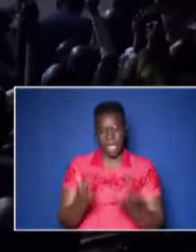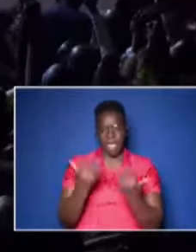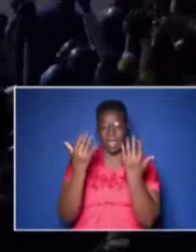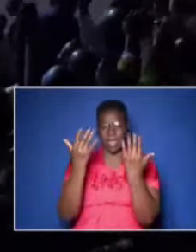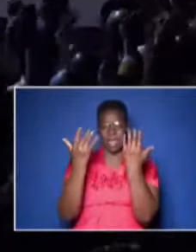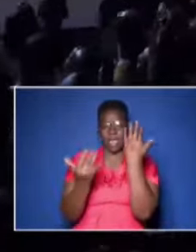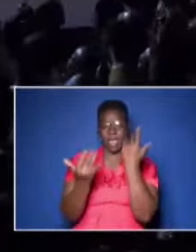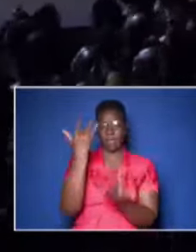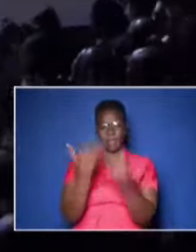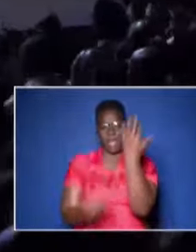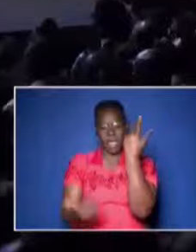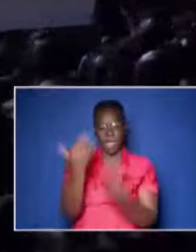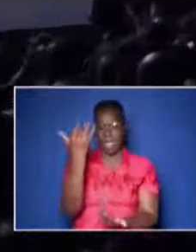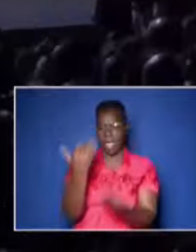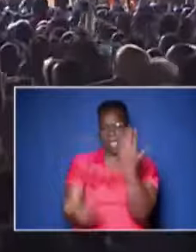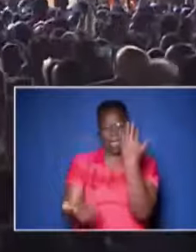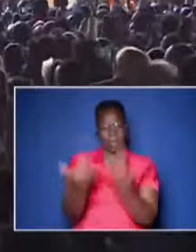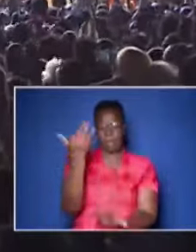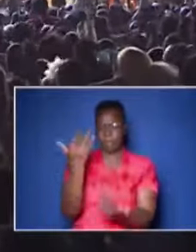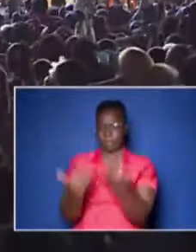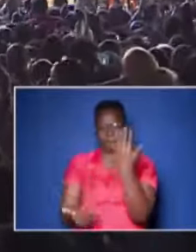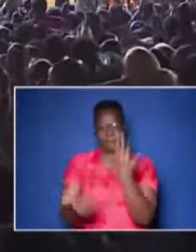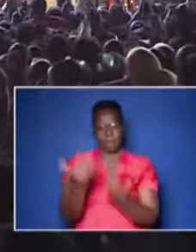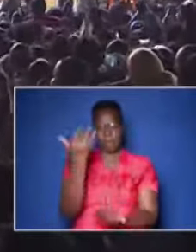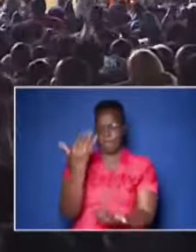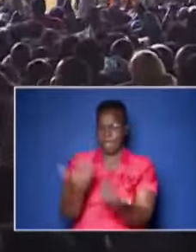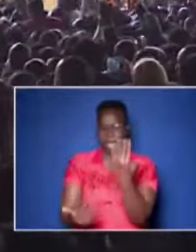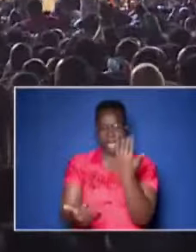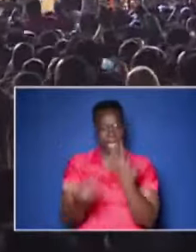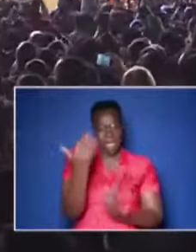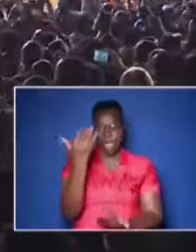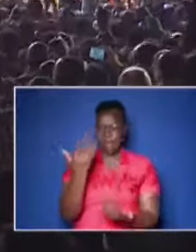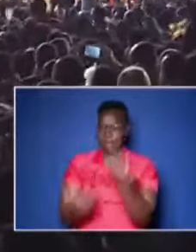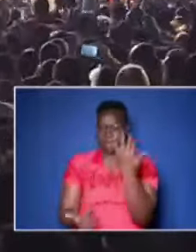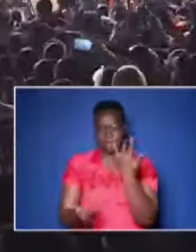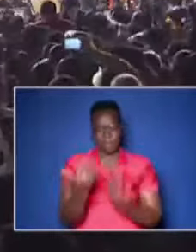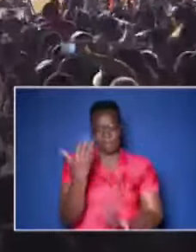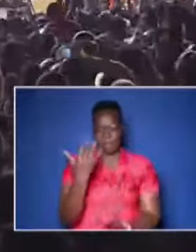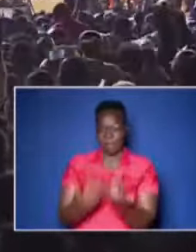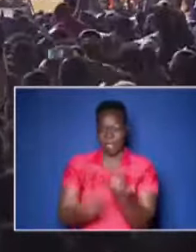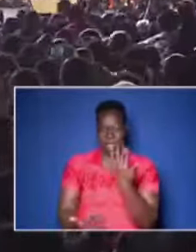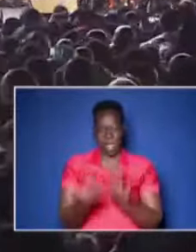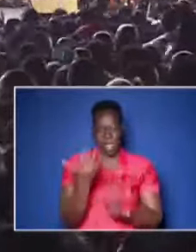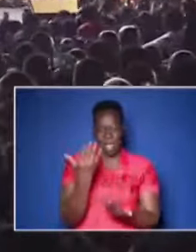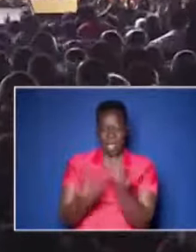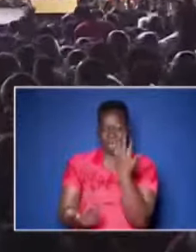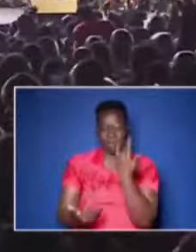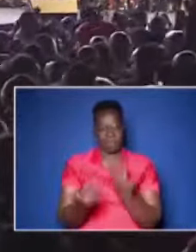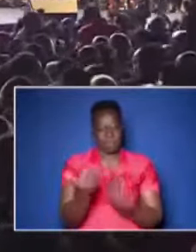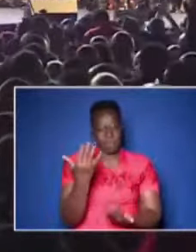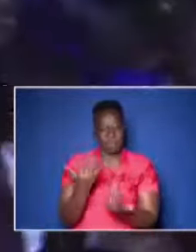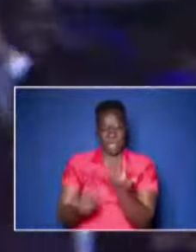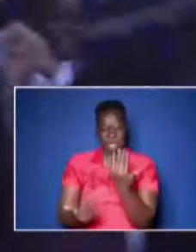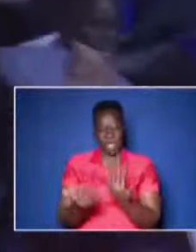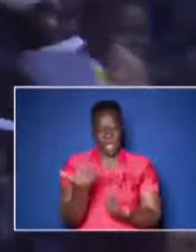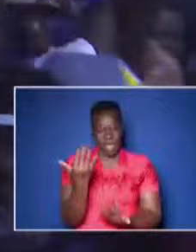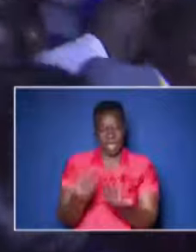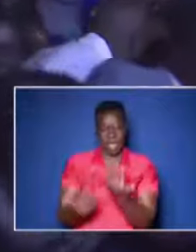3 fire fire fire